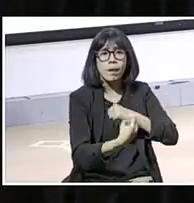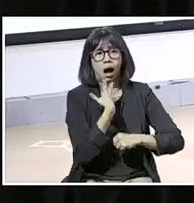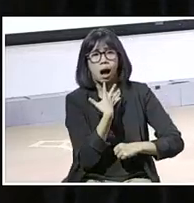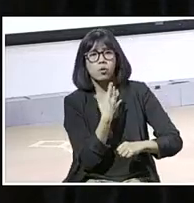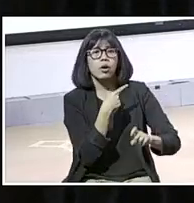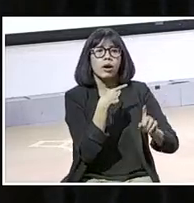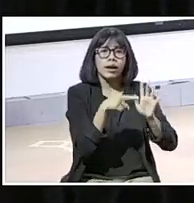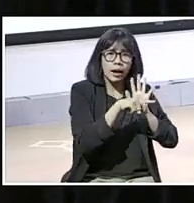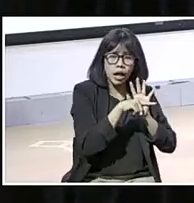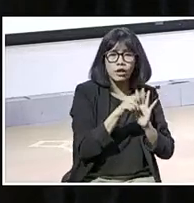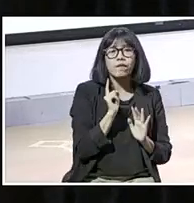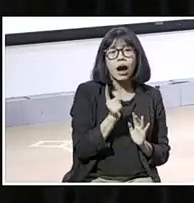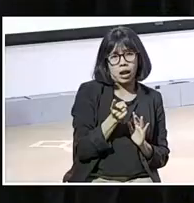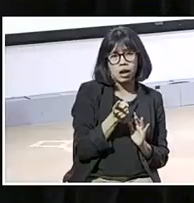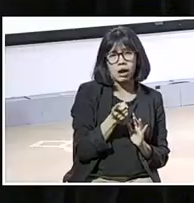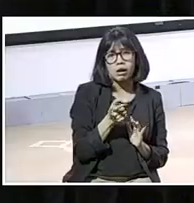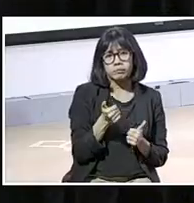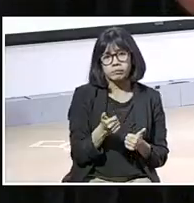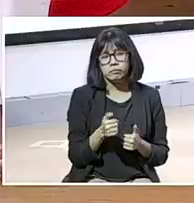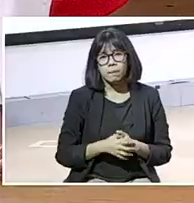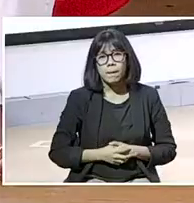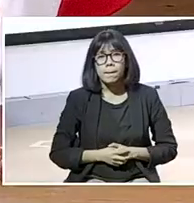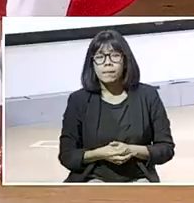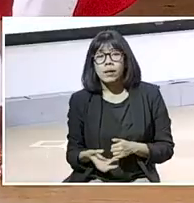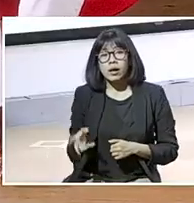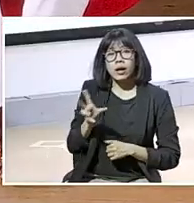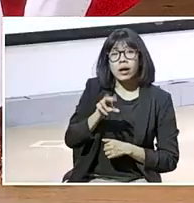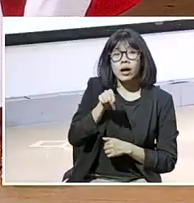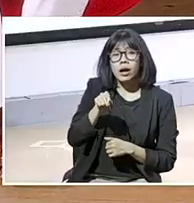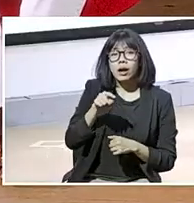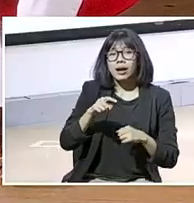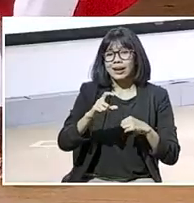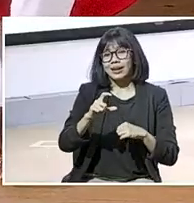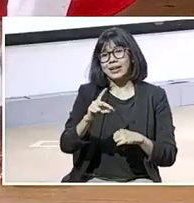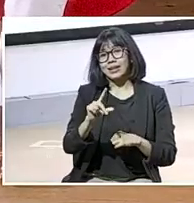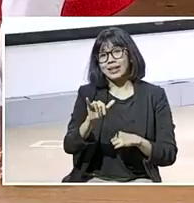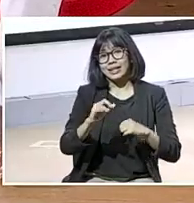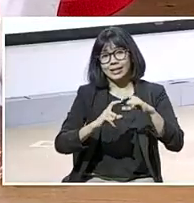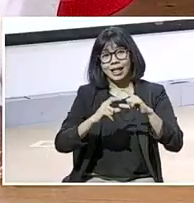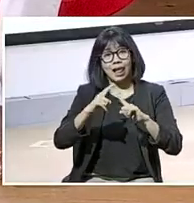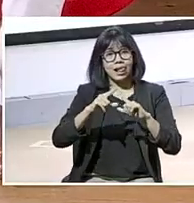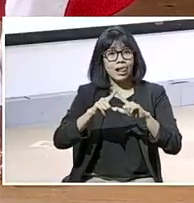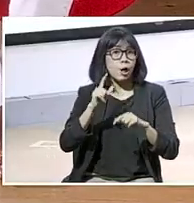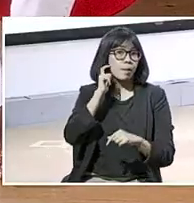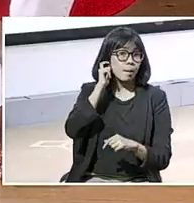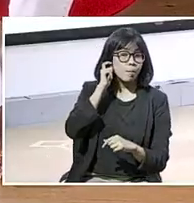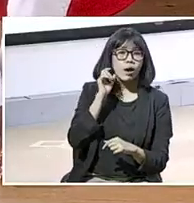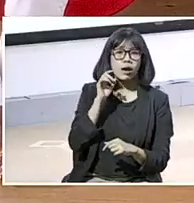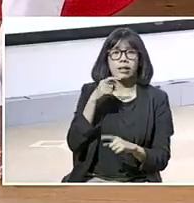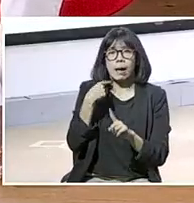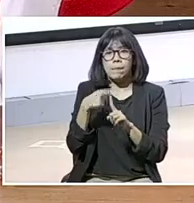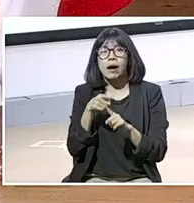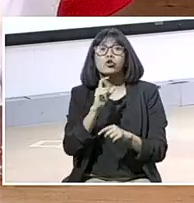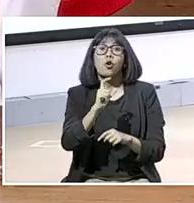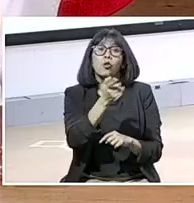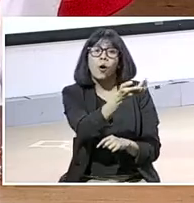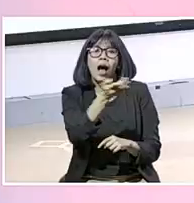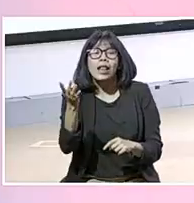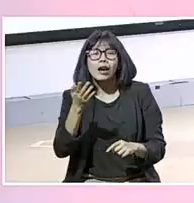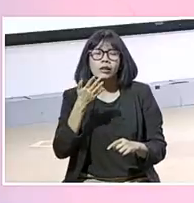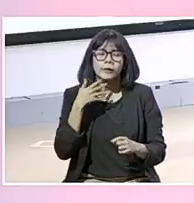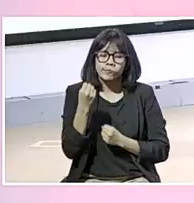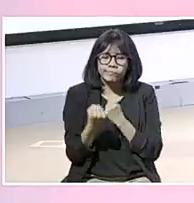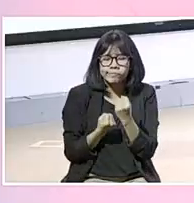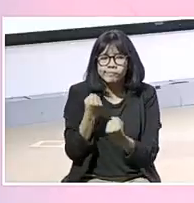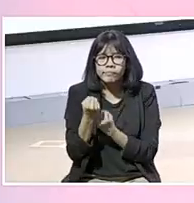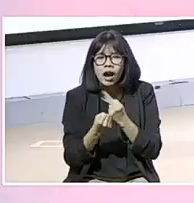you acquire that. I want to add one more thing. It's like, okay, let's say you have a bad day and you're on social